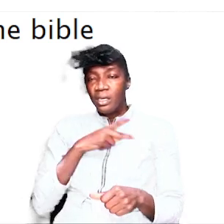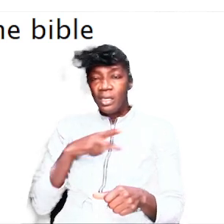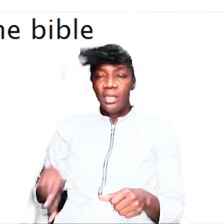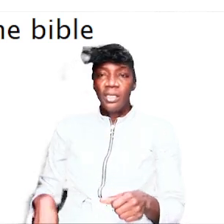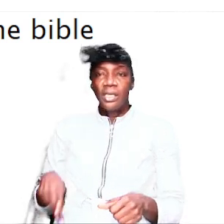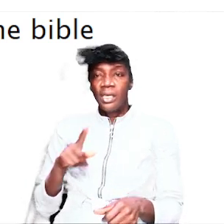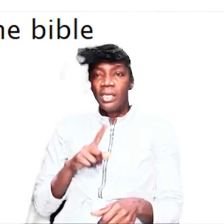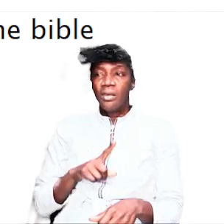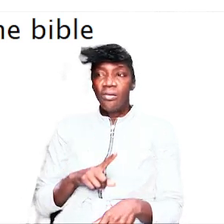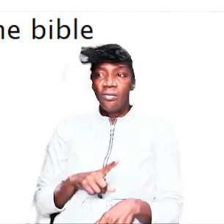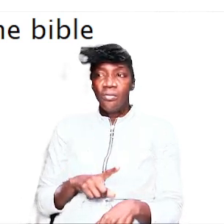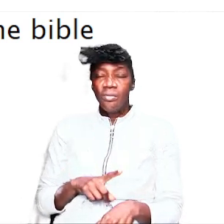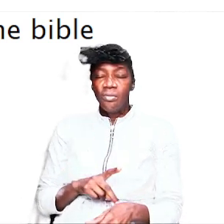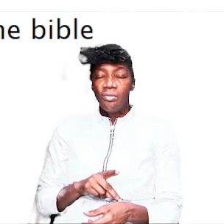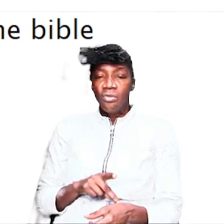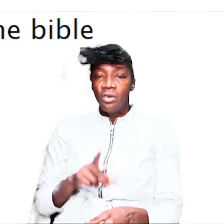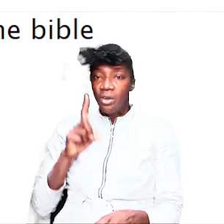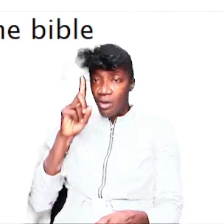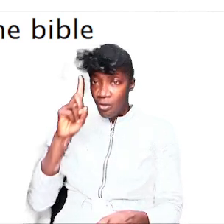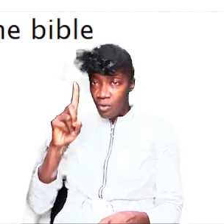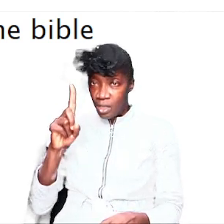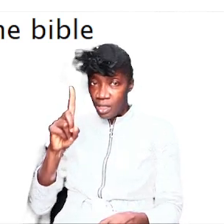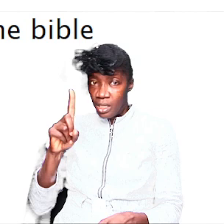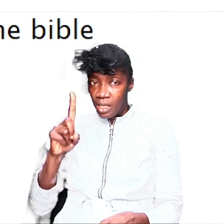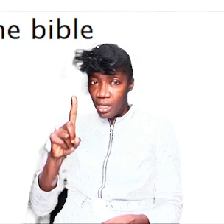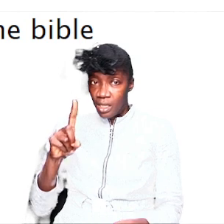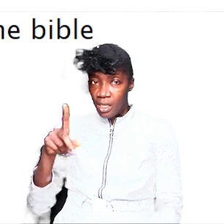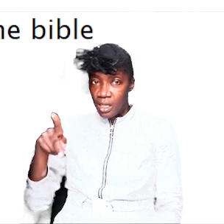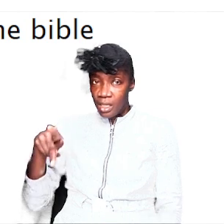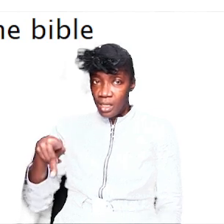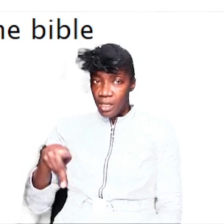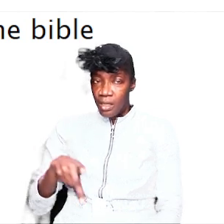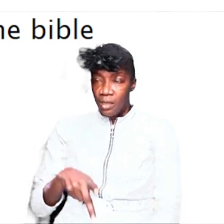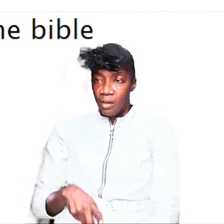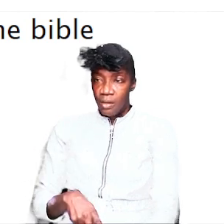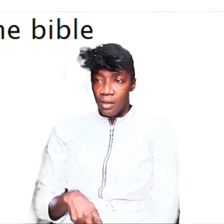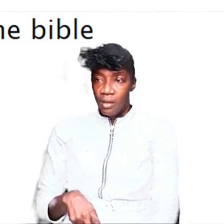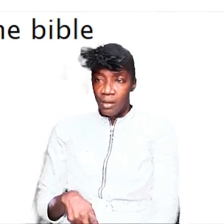one offense. Proverbs 29 verse